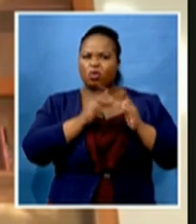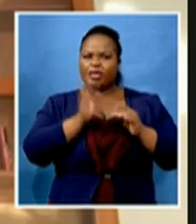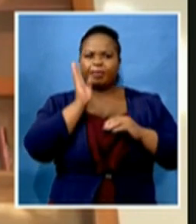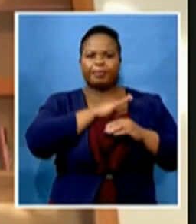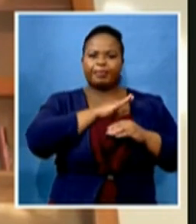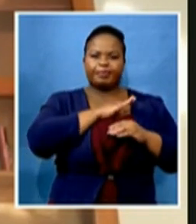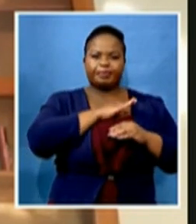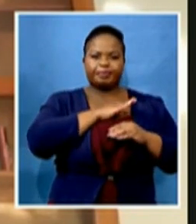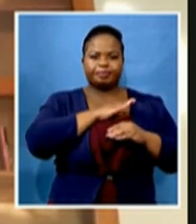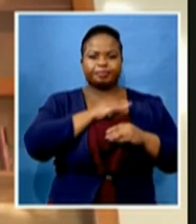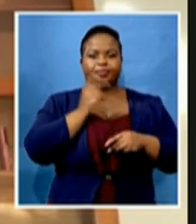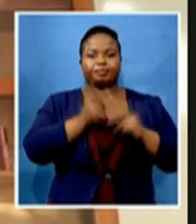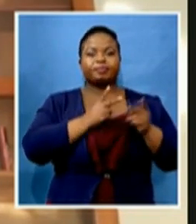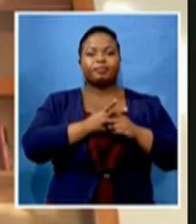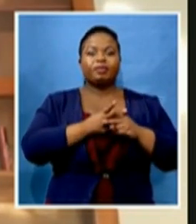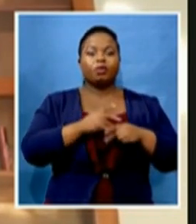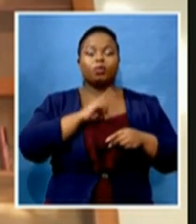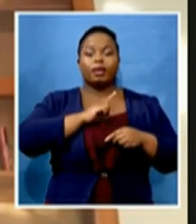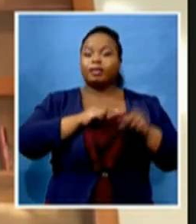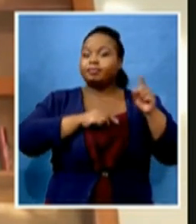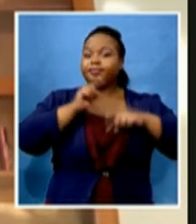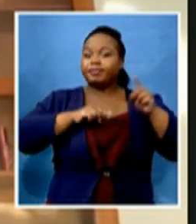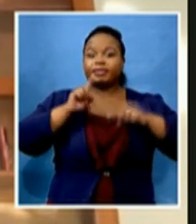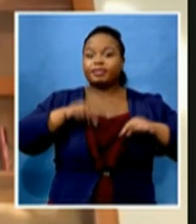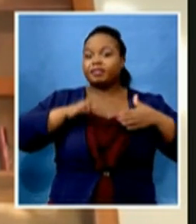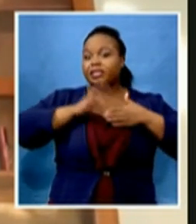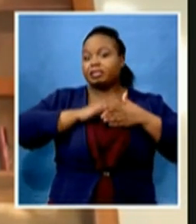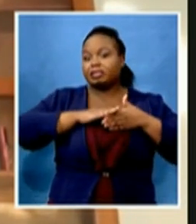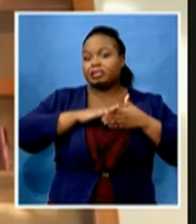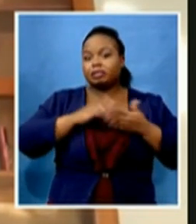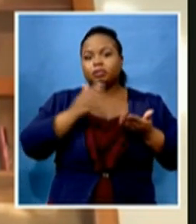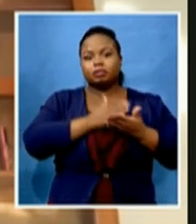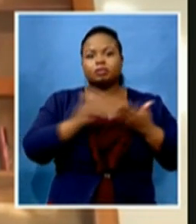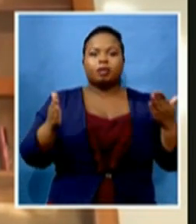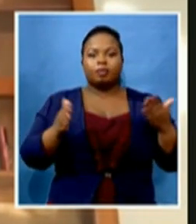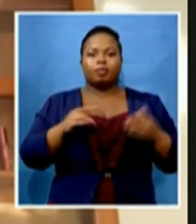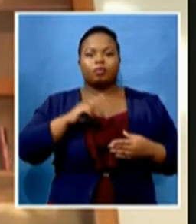reasons, and some of them, they're really for their own business